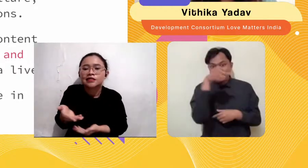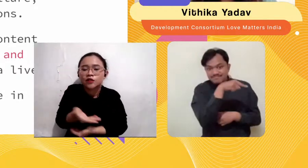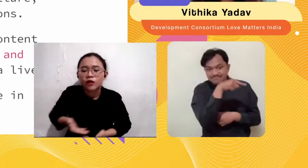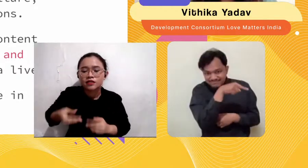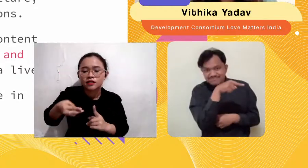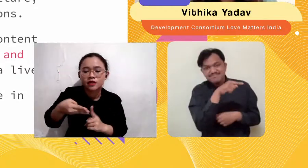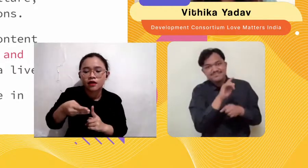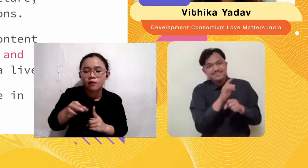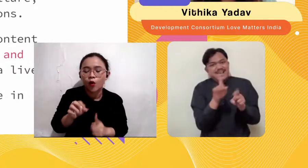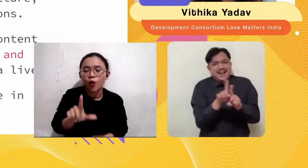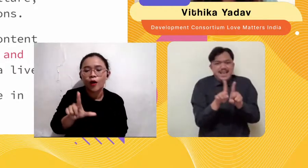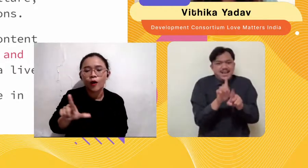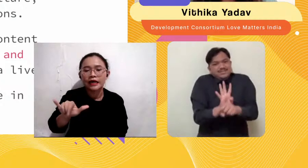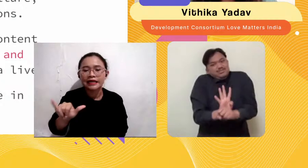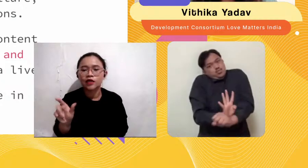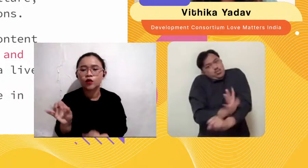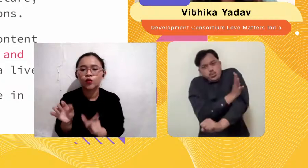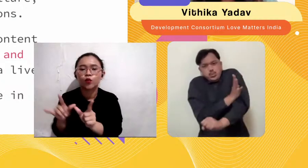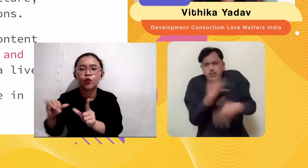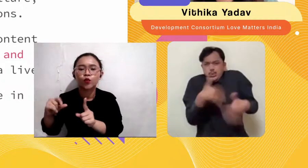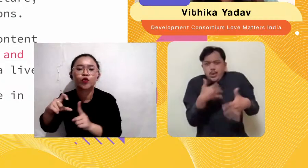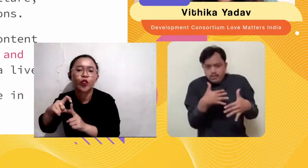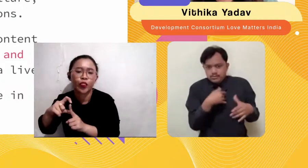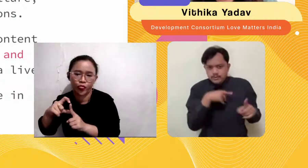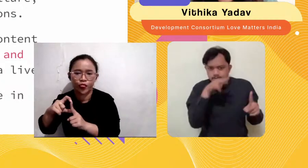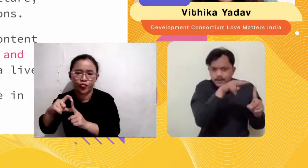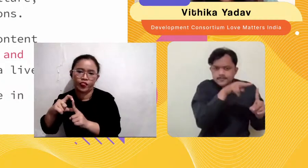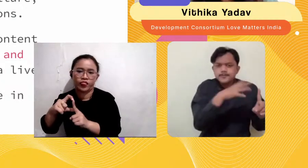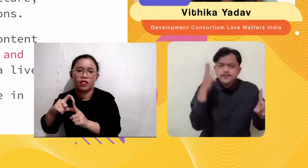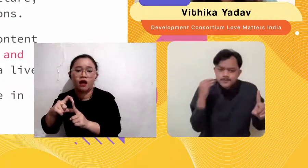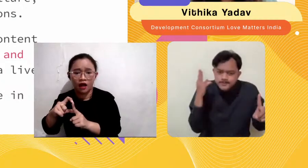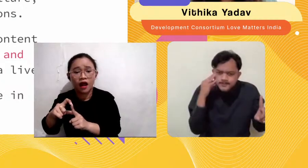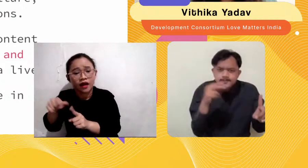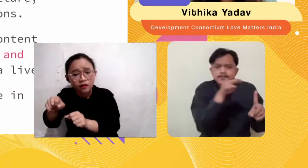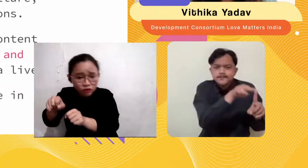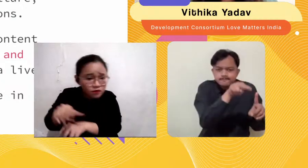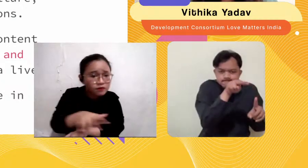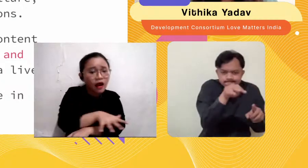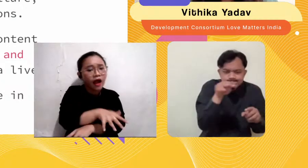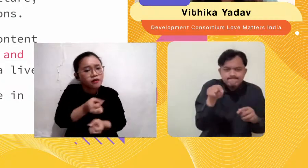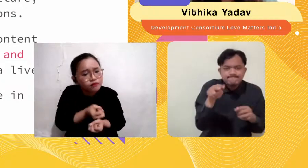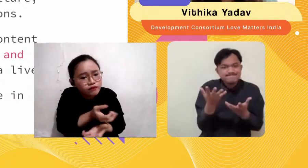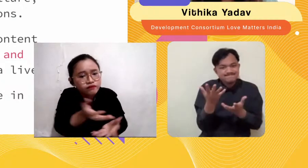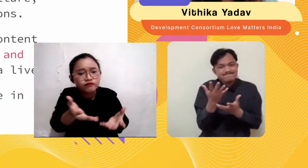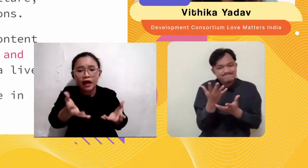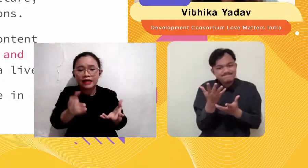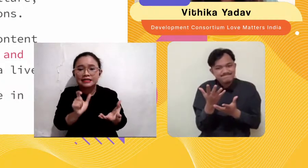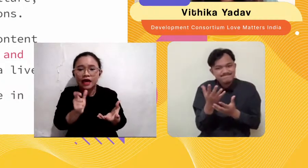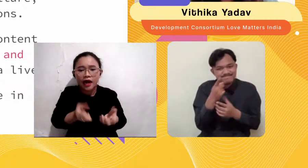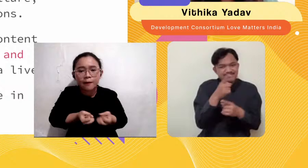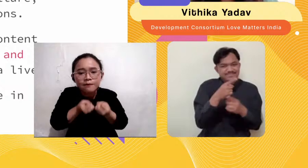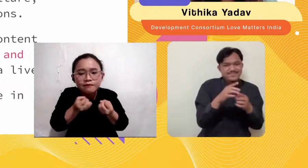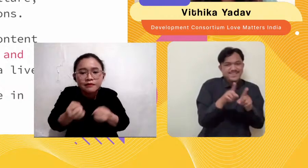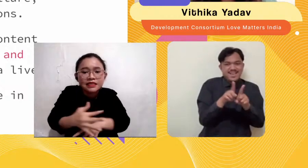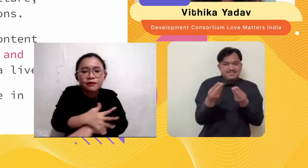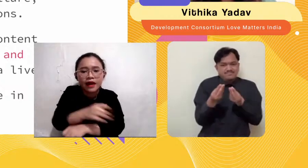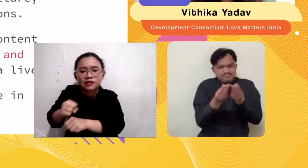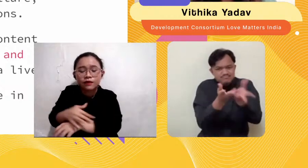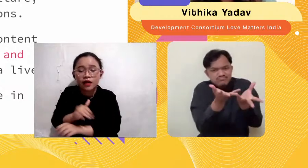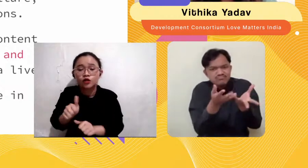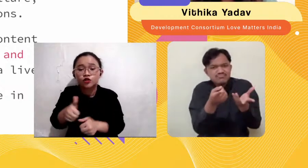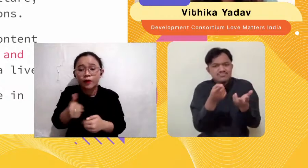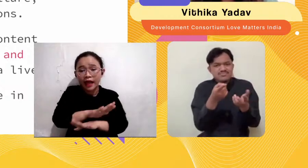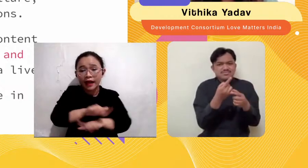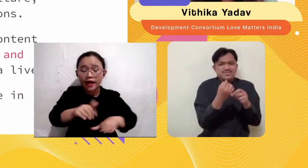how infotainment, which is quality material, that is delivered through popular formats, can